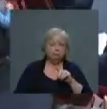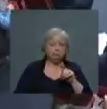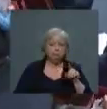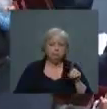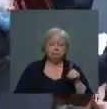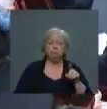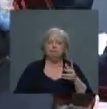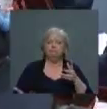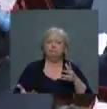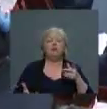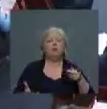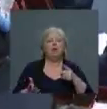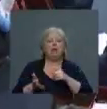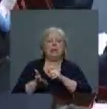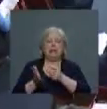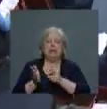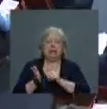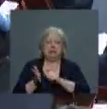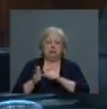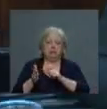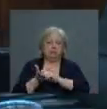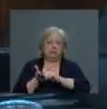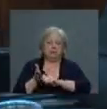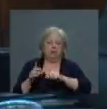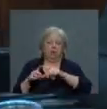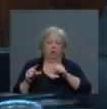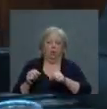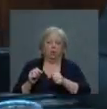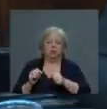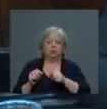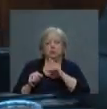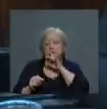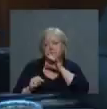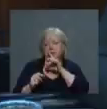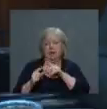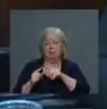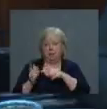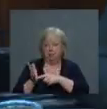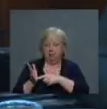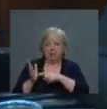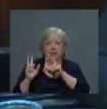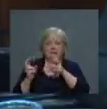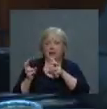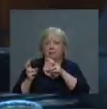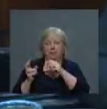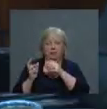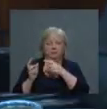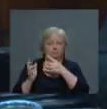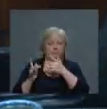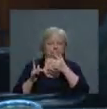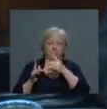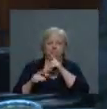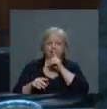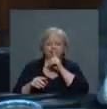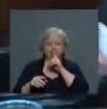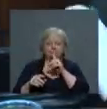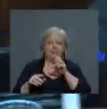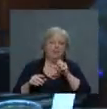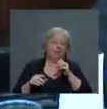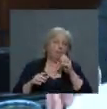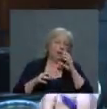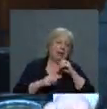Well, he had signed up to speak for something, but he didn't put the item on it, so I guess it passed, and he's happy, so